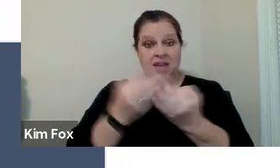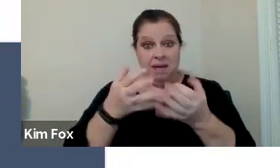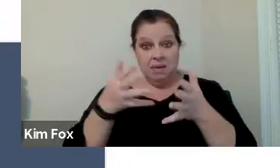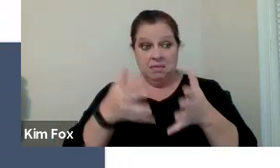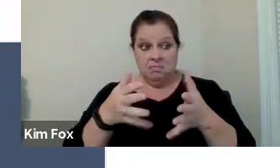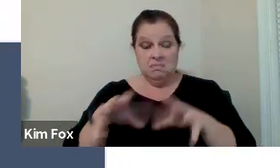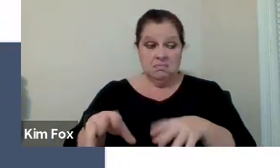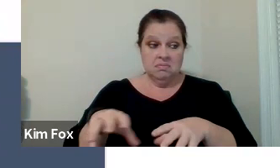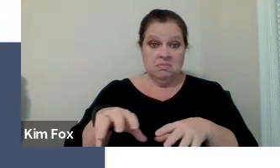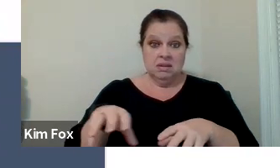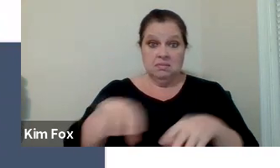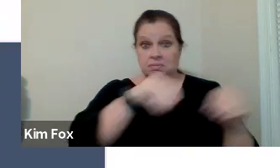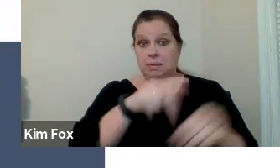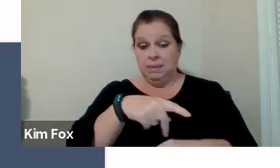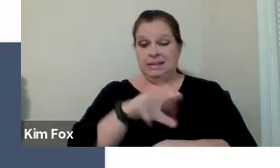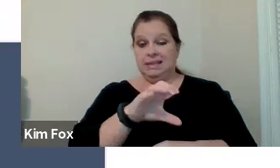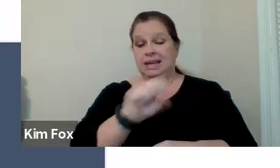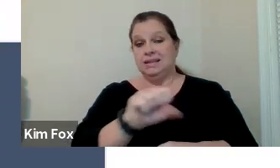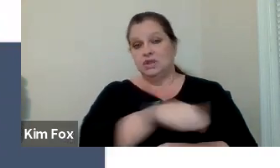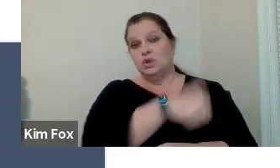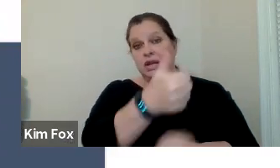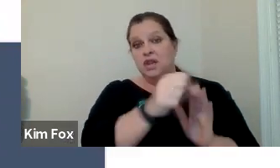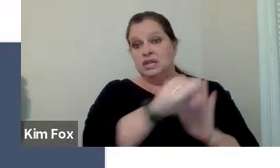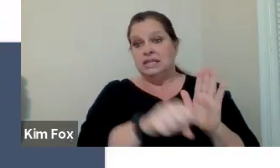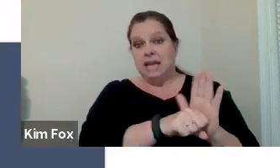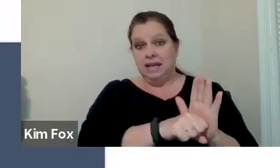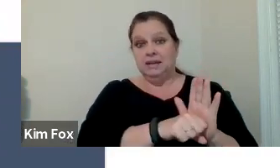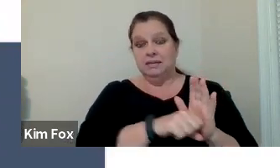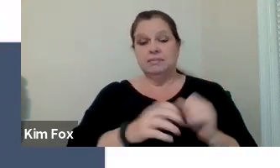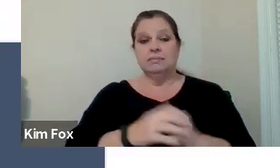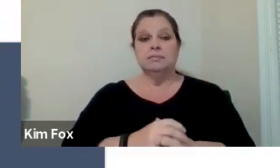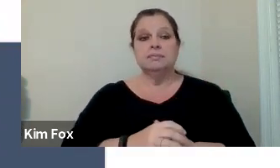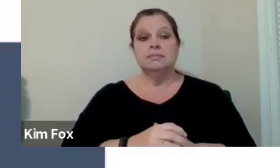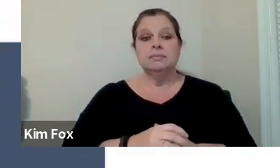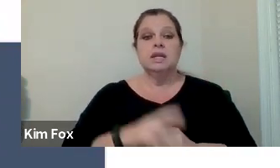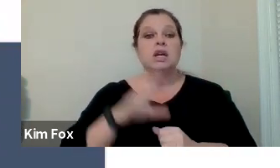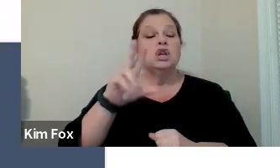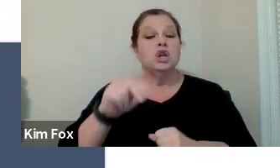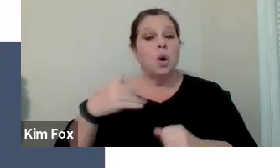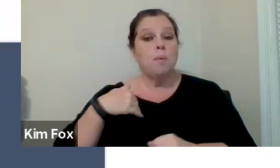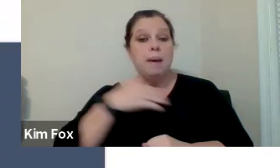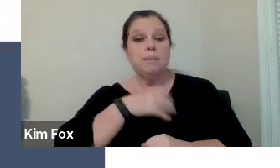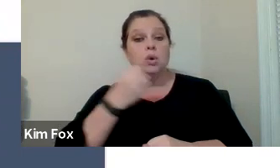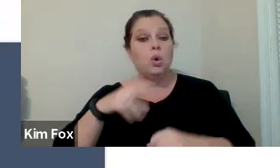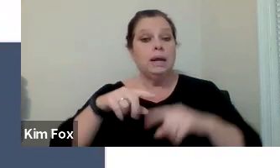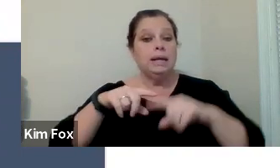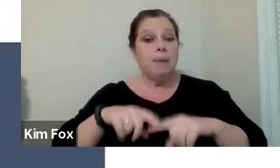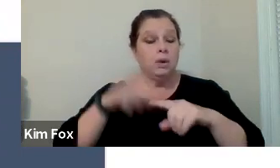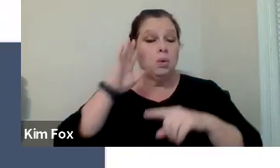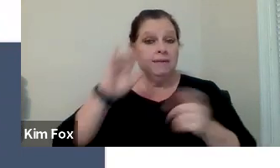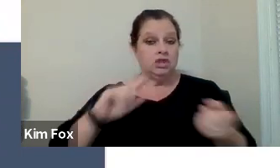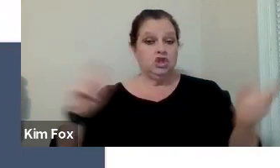family members can PCS to another state. No member or dependent will be required to change their